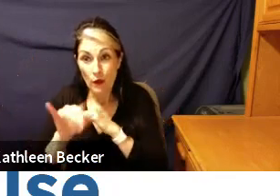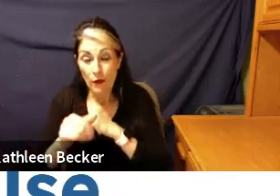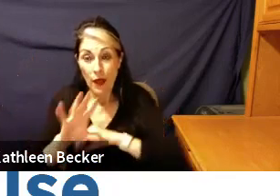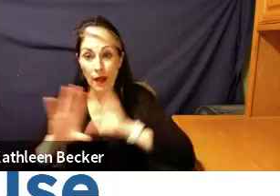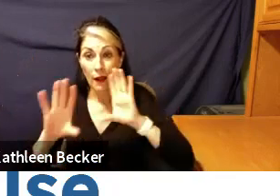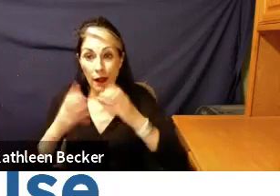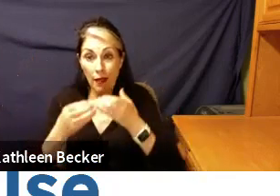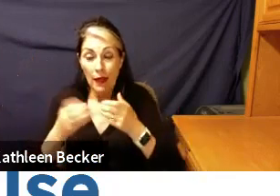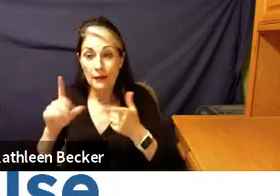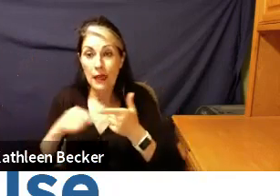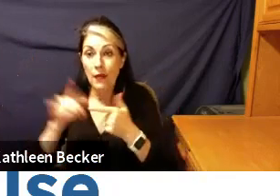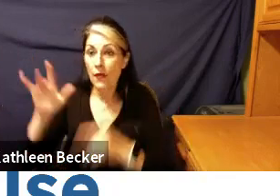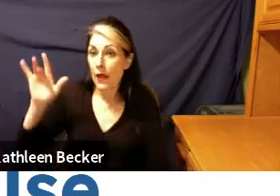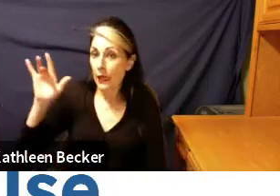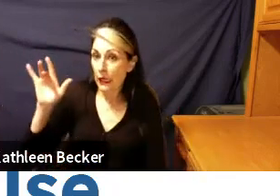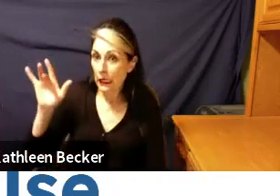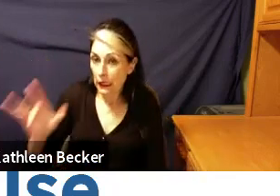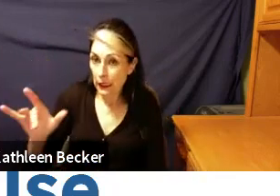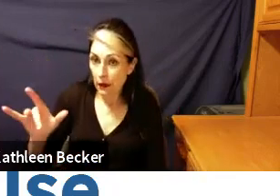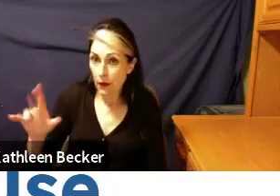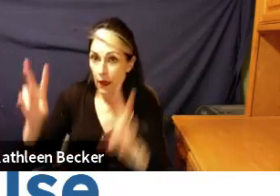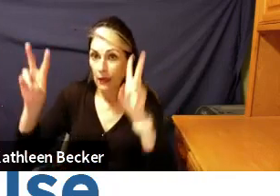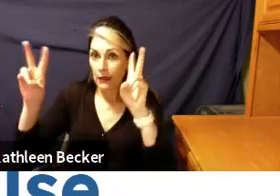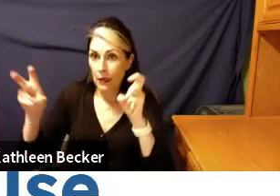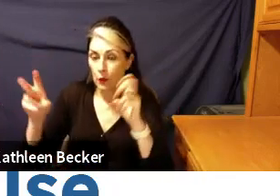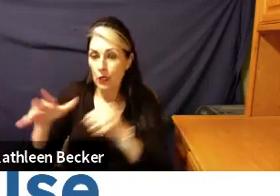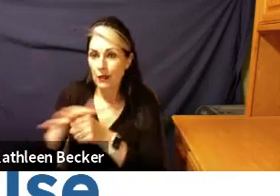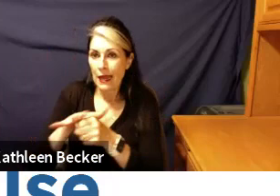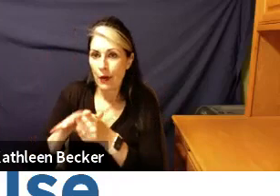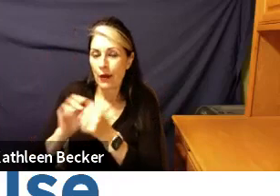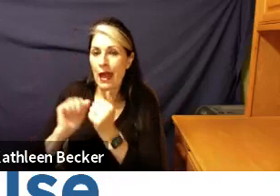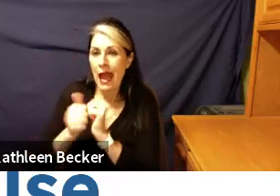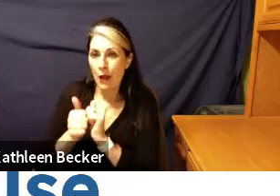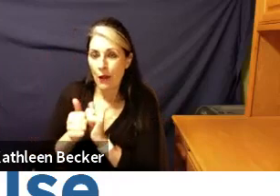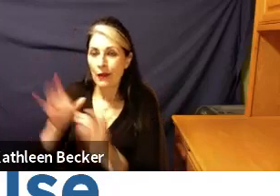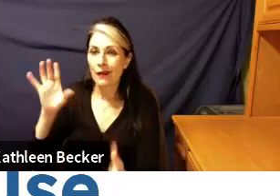And then when they click on that subject area, that's how they get